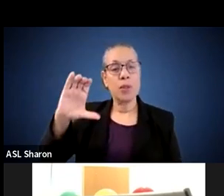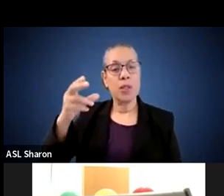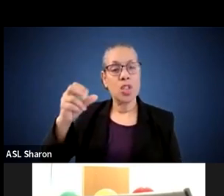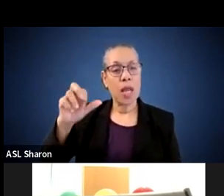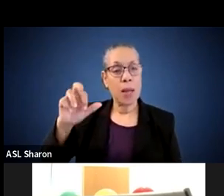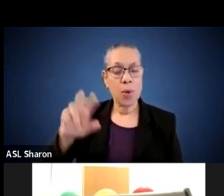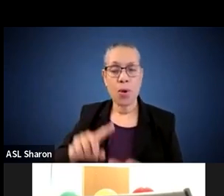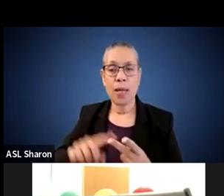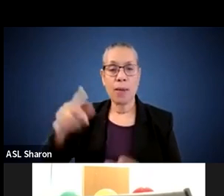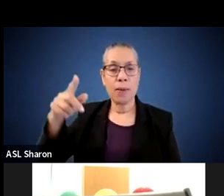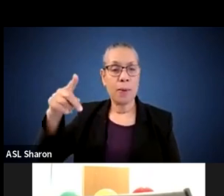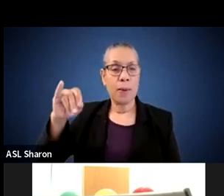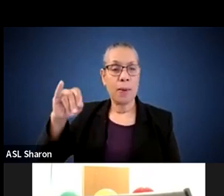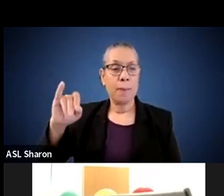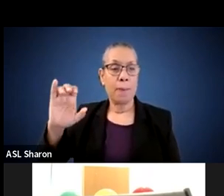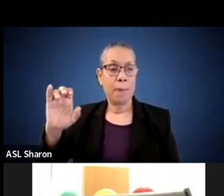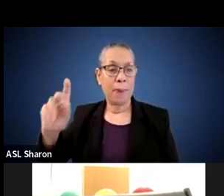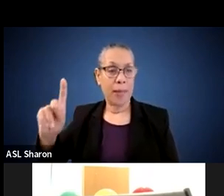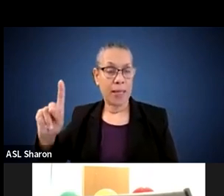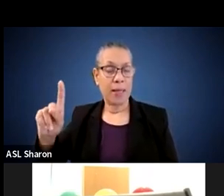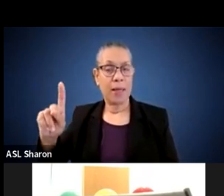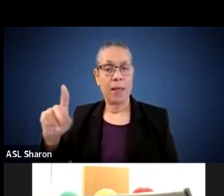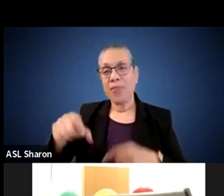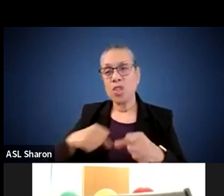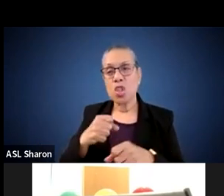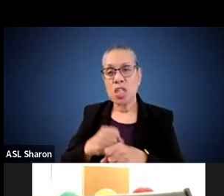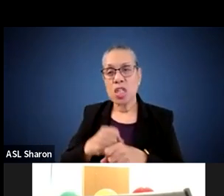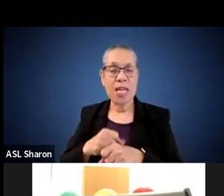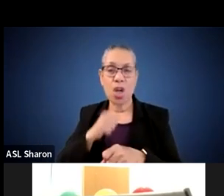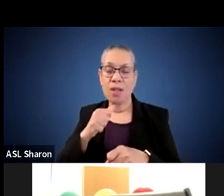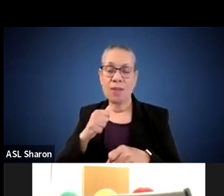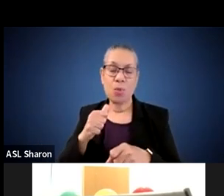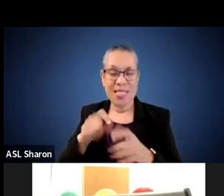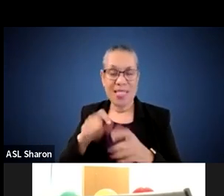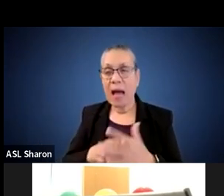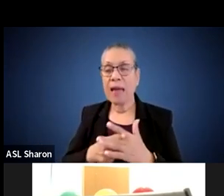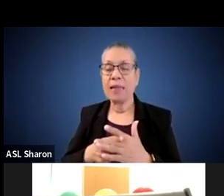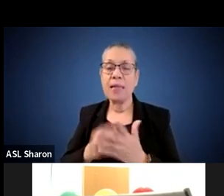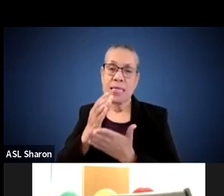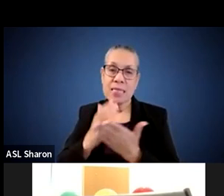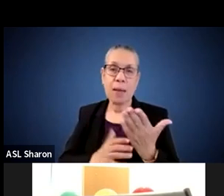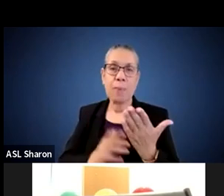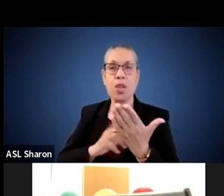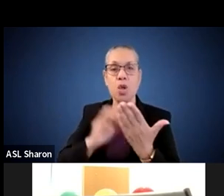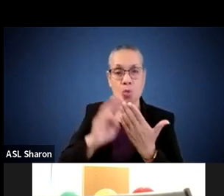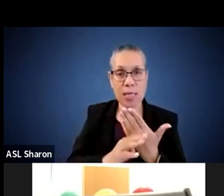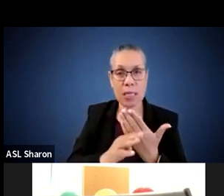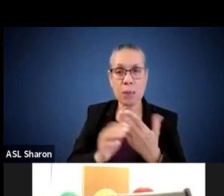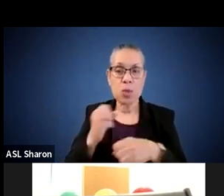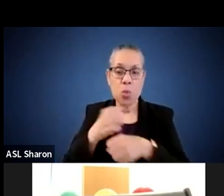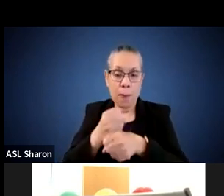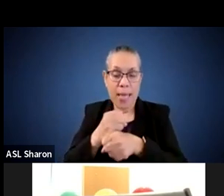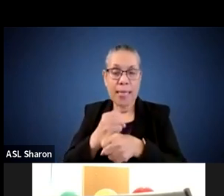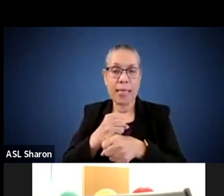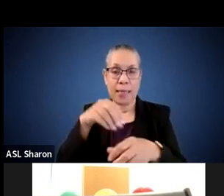pick um that you know this year we won't be able to hit it as hard as we want to um because some of the career pathways are also still forming in the high